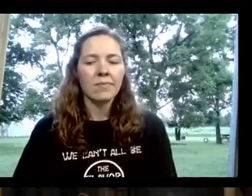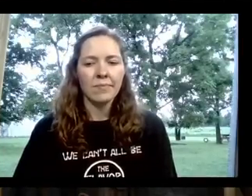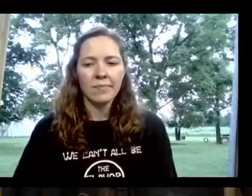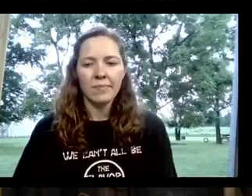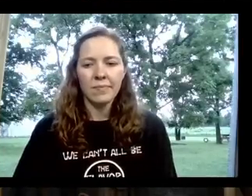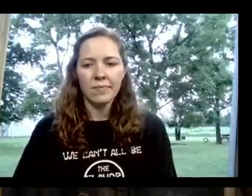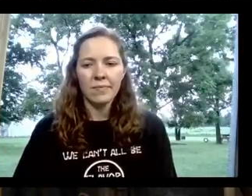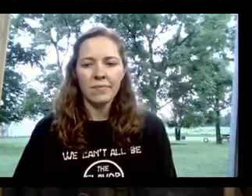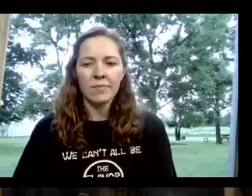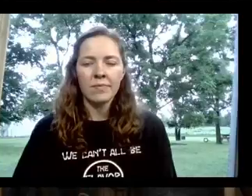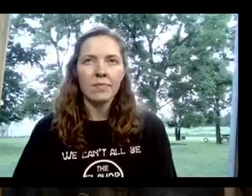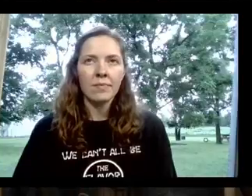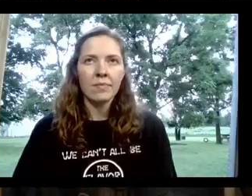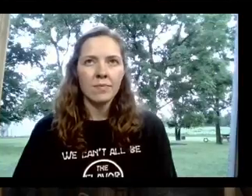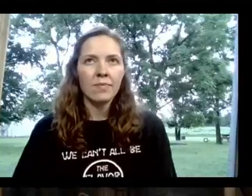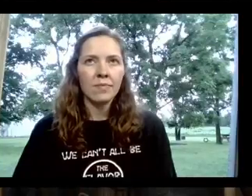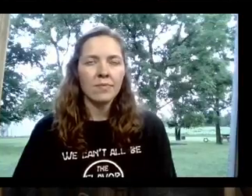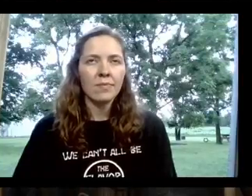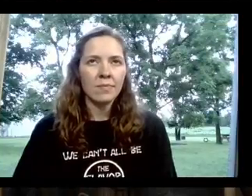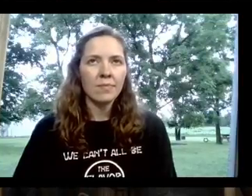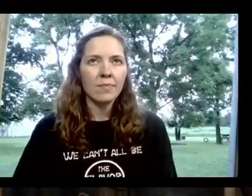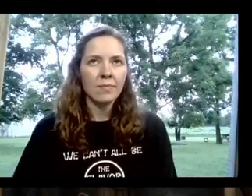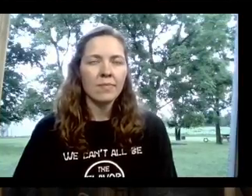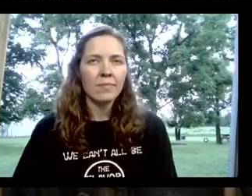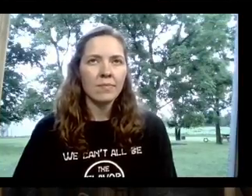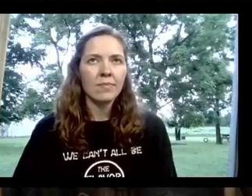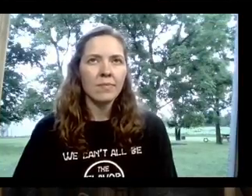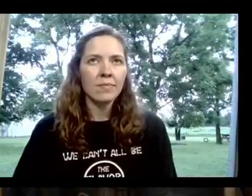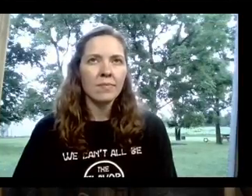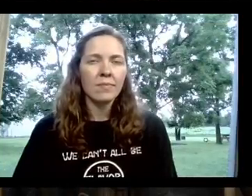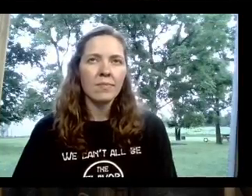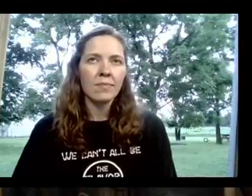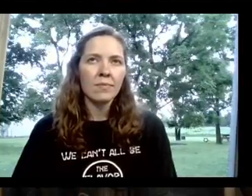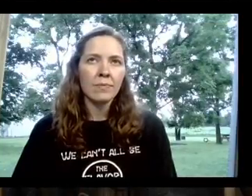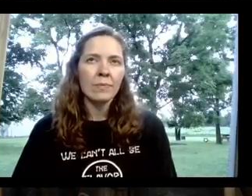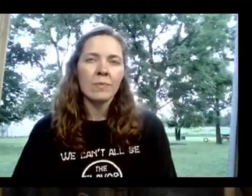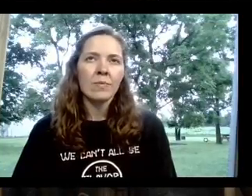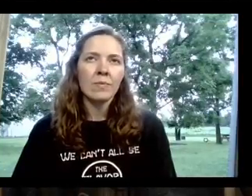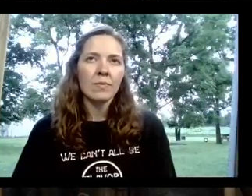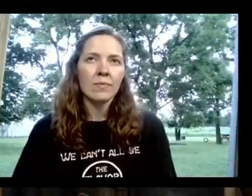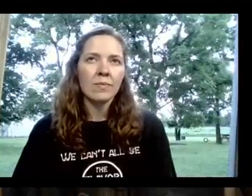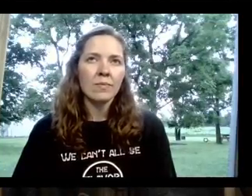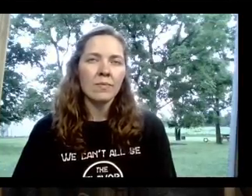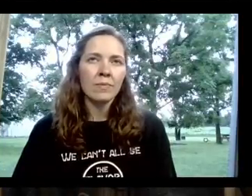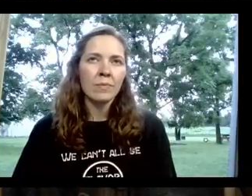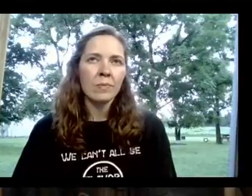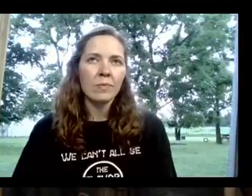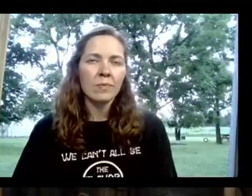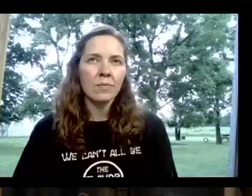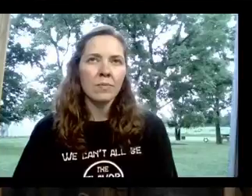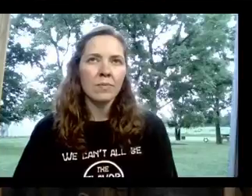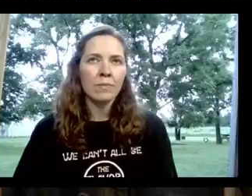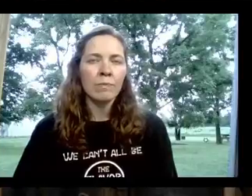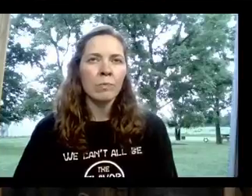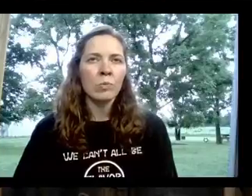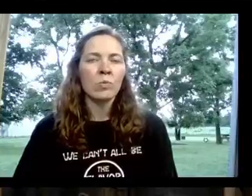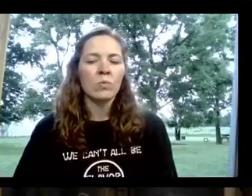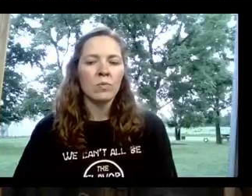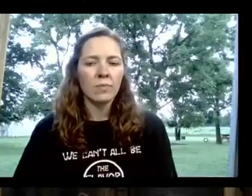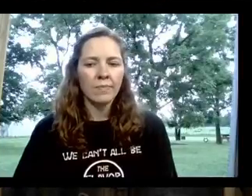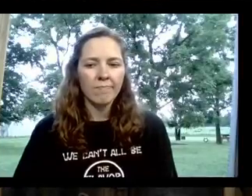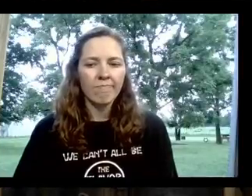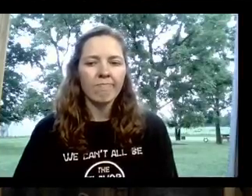lot of times you can get a hold of it. But it had to take and withstand the rigors of the ocean, right? Being on an ocean liner or